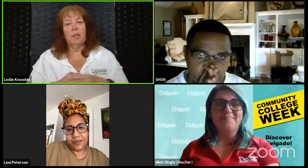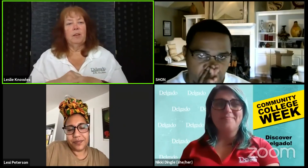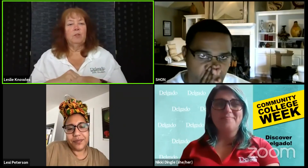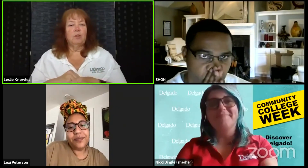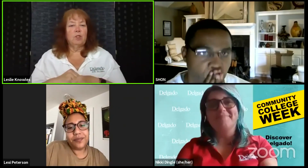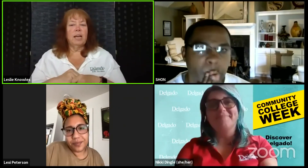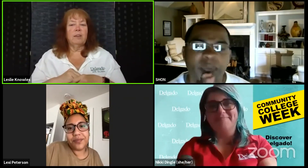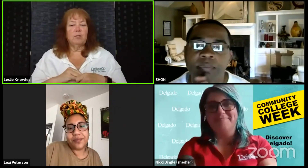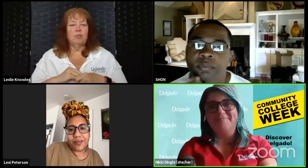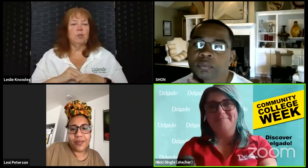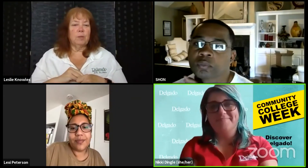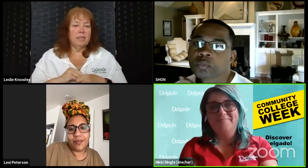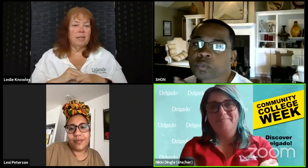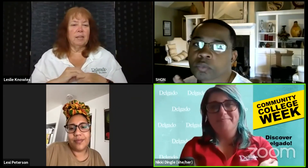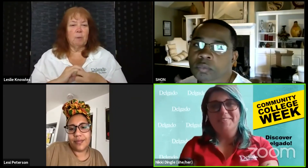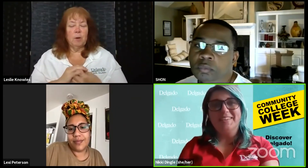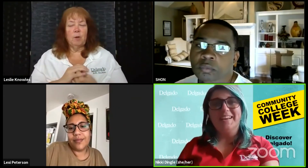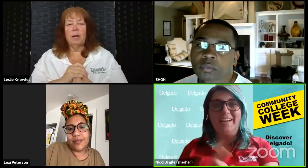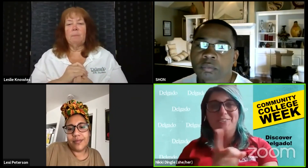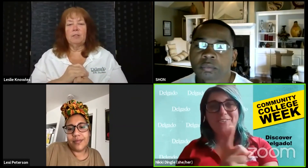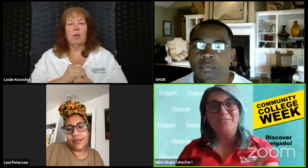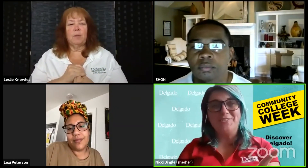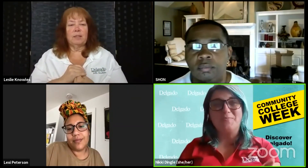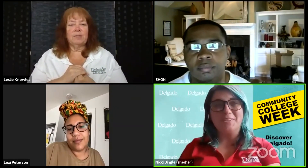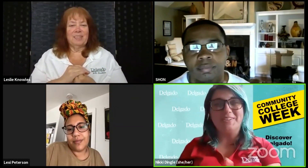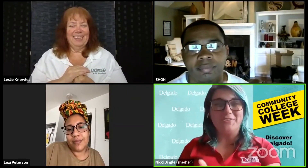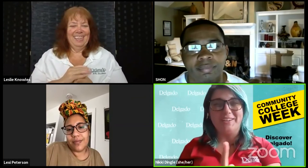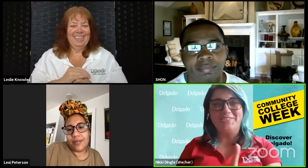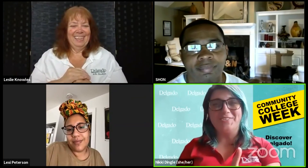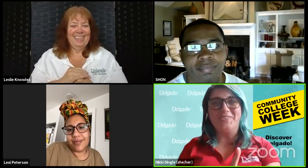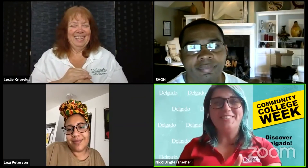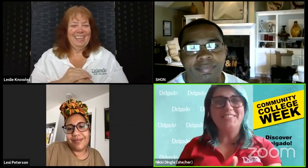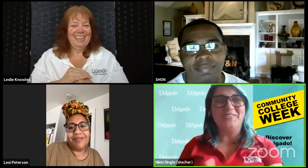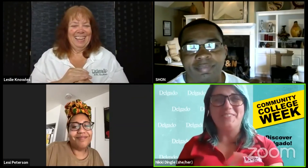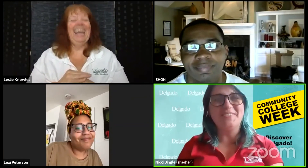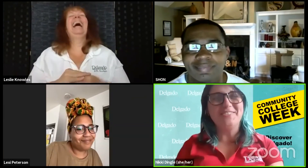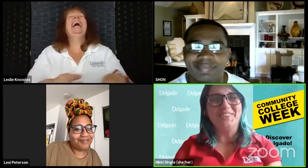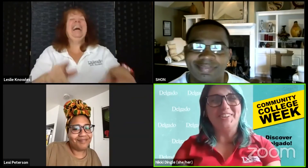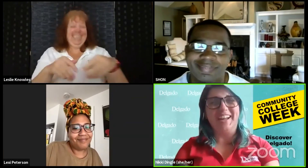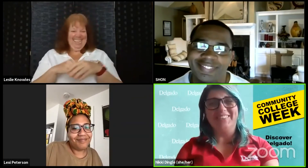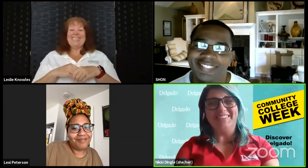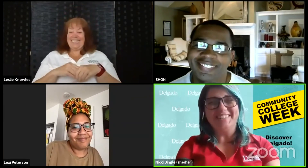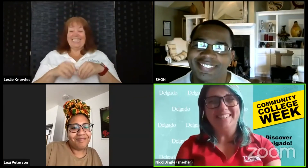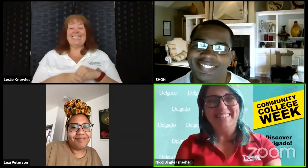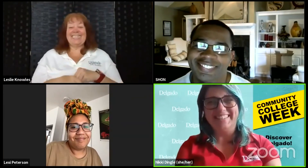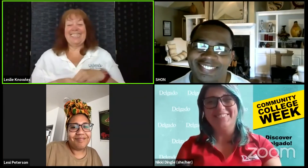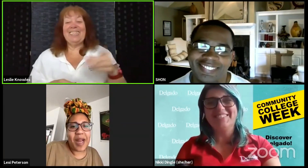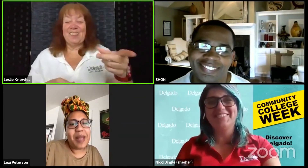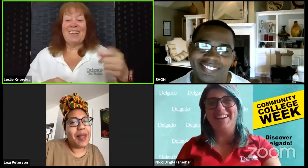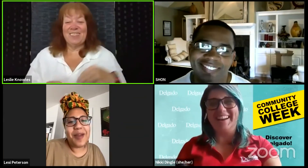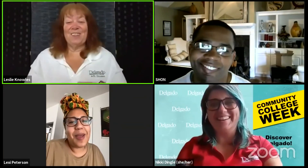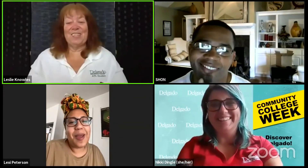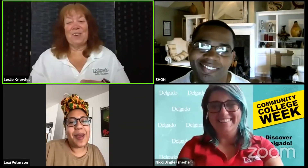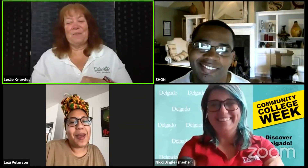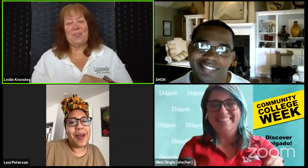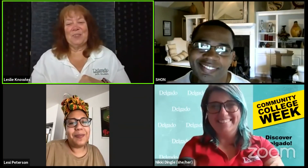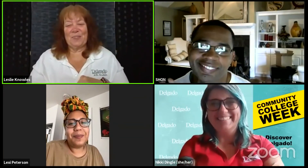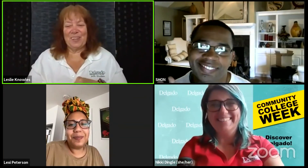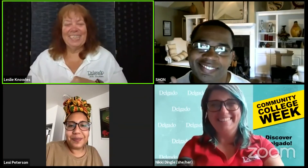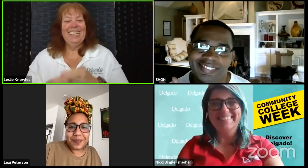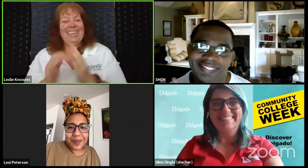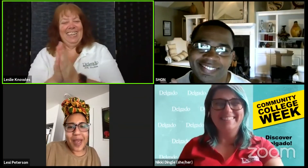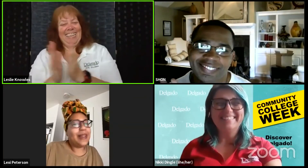program. So she Mhm. has a degree. I also interpreted a drag show once for my field work hours. I love